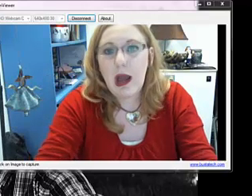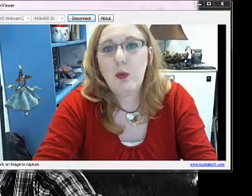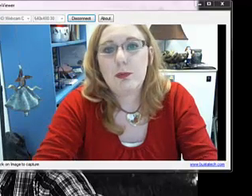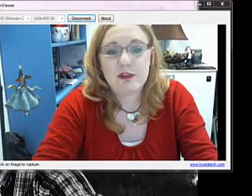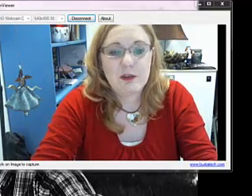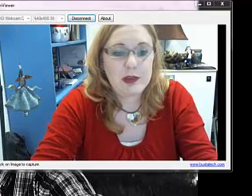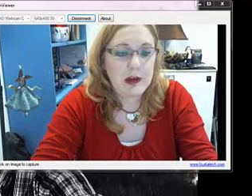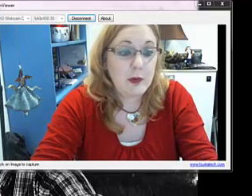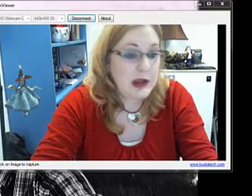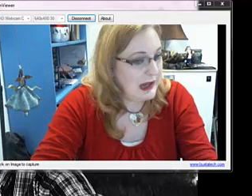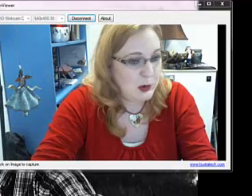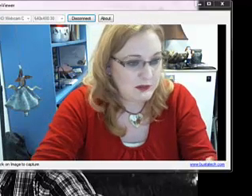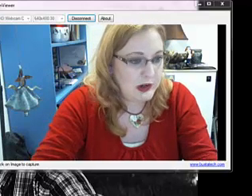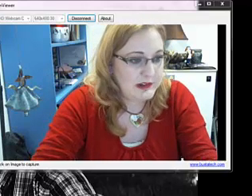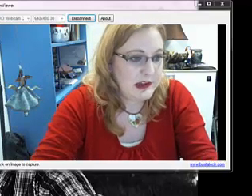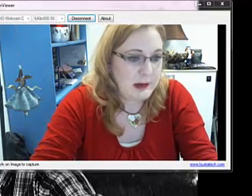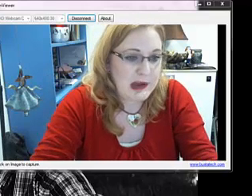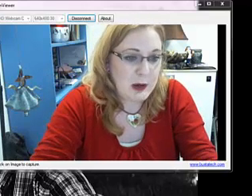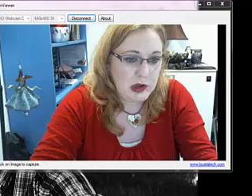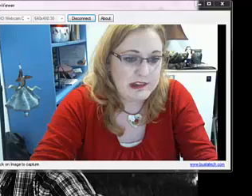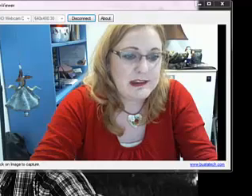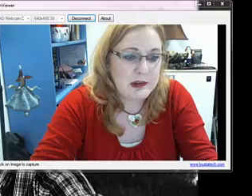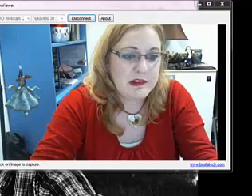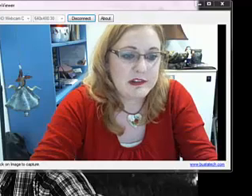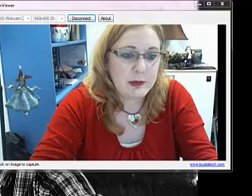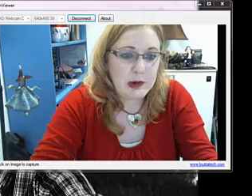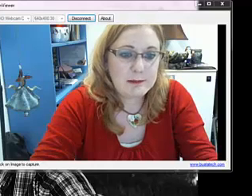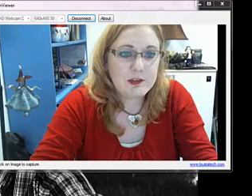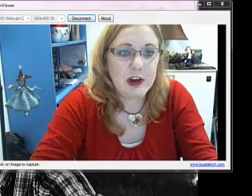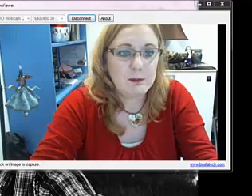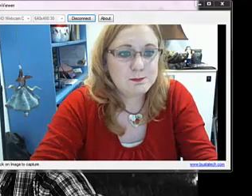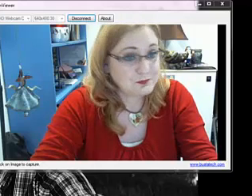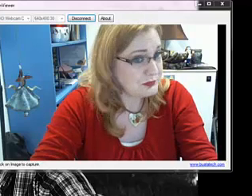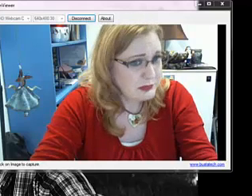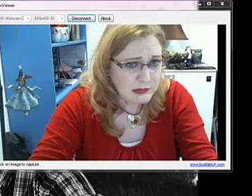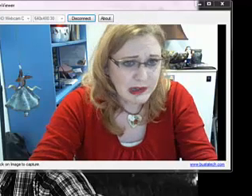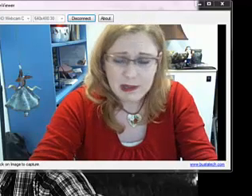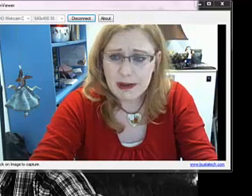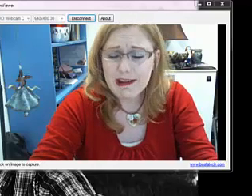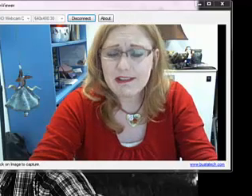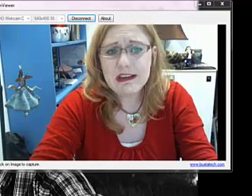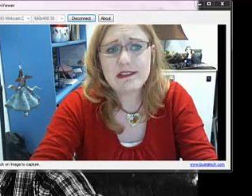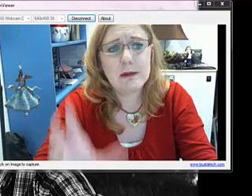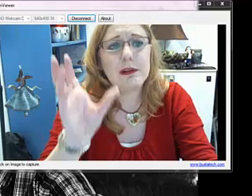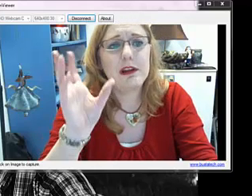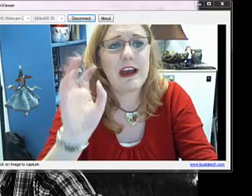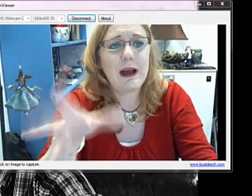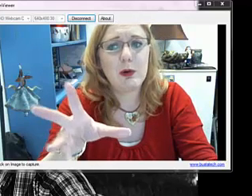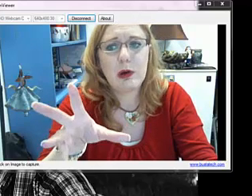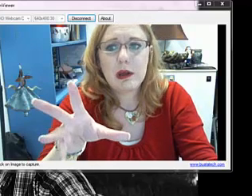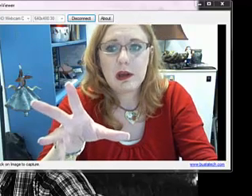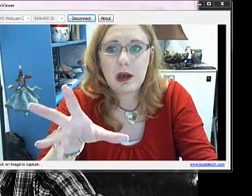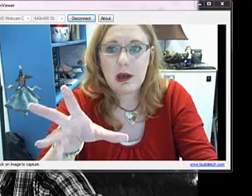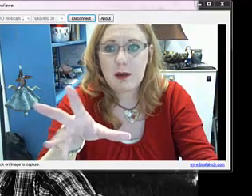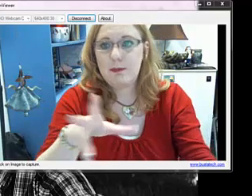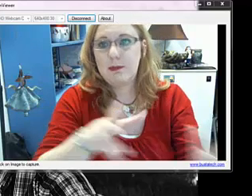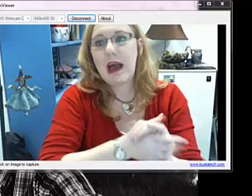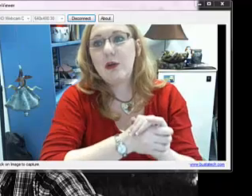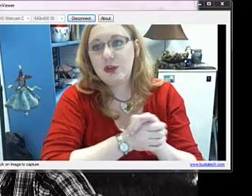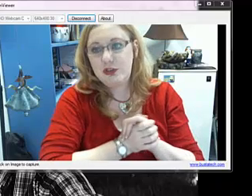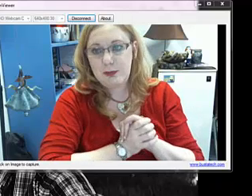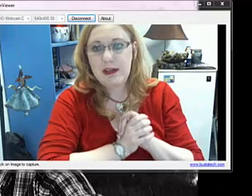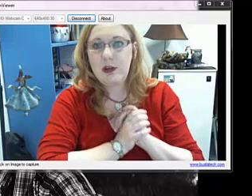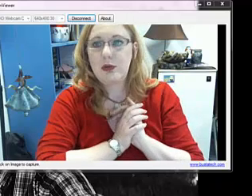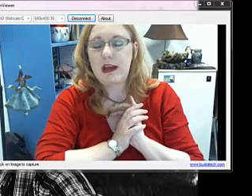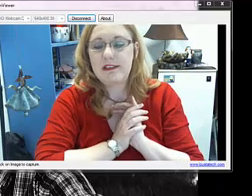you know, I would prefer the other way. However, I will accept it this other way. So anyway, that's an example of how